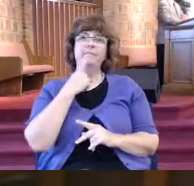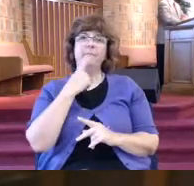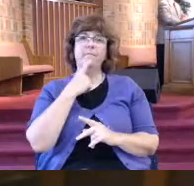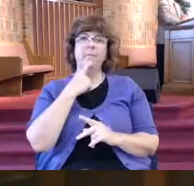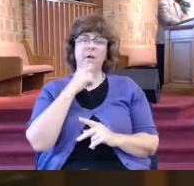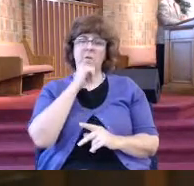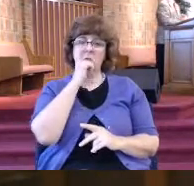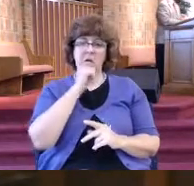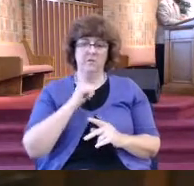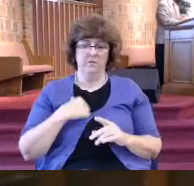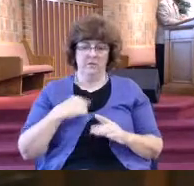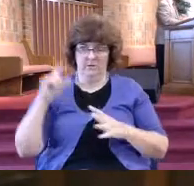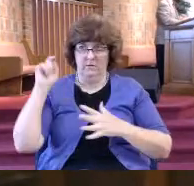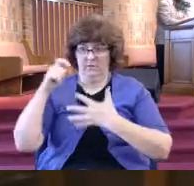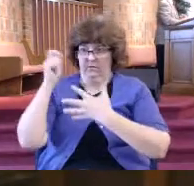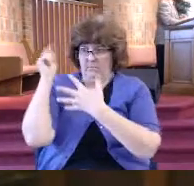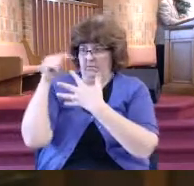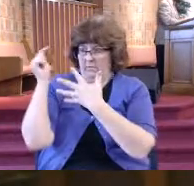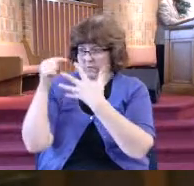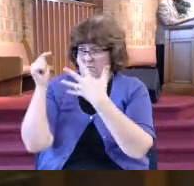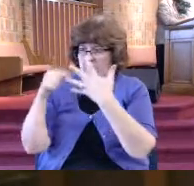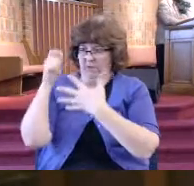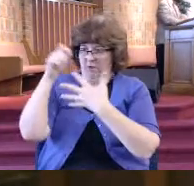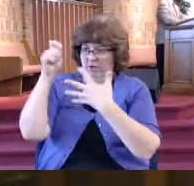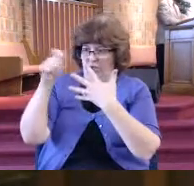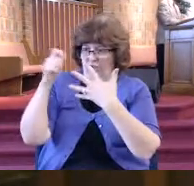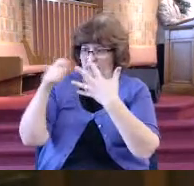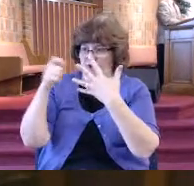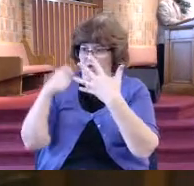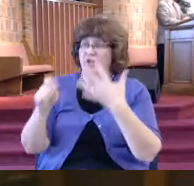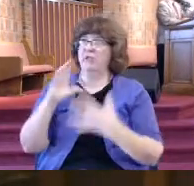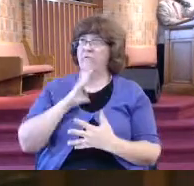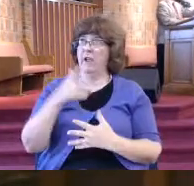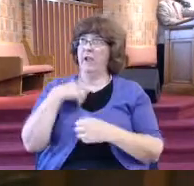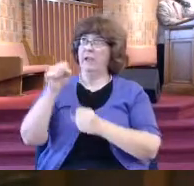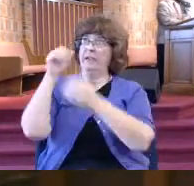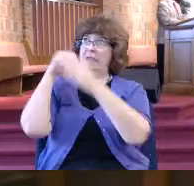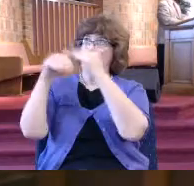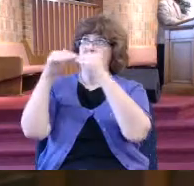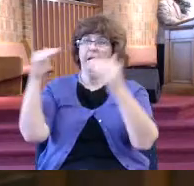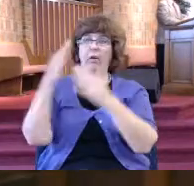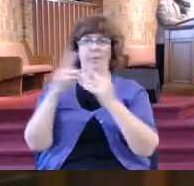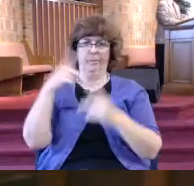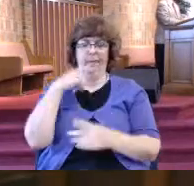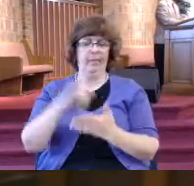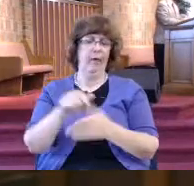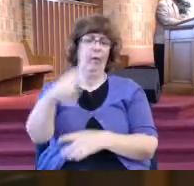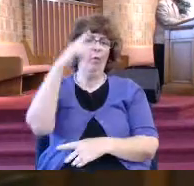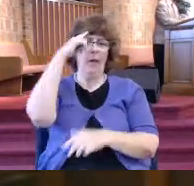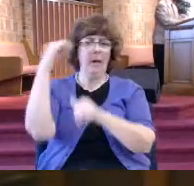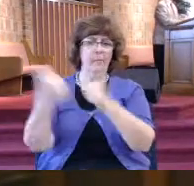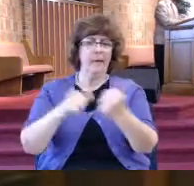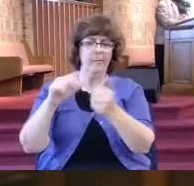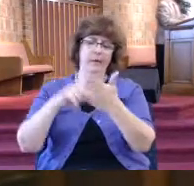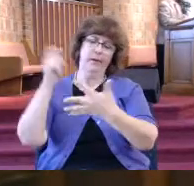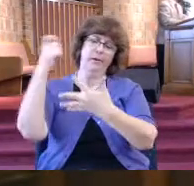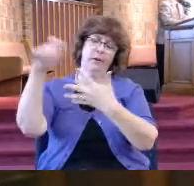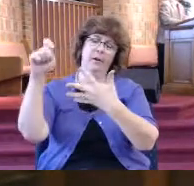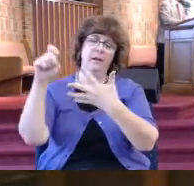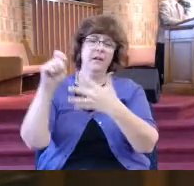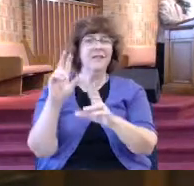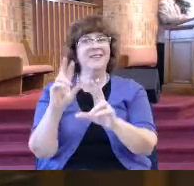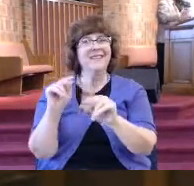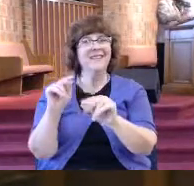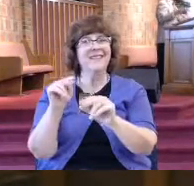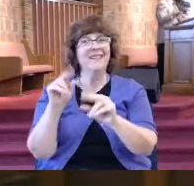our salvation because of any works in baptism. That's not the case, but we're simply following through on God's commands. And true it is